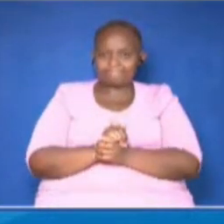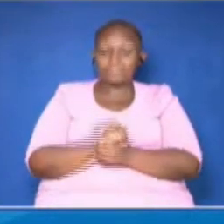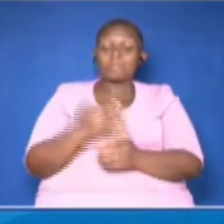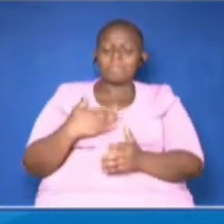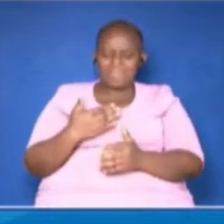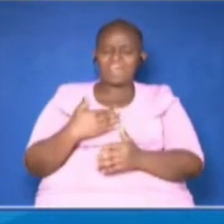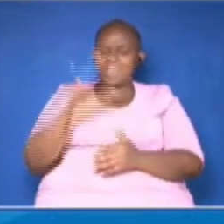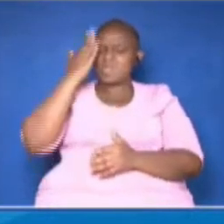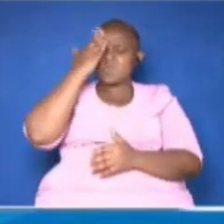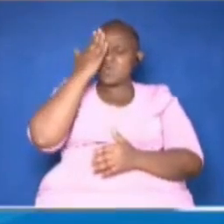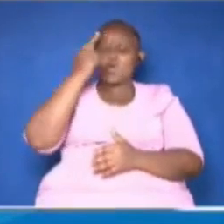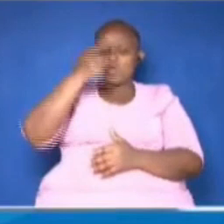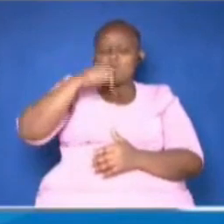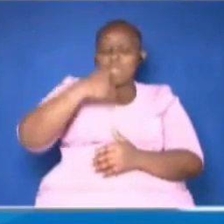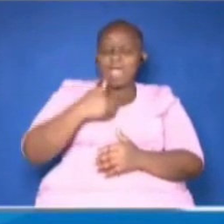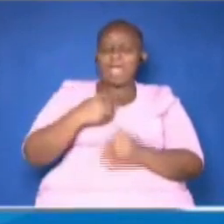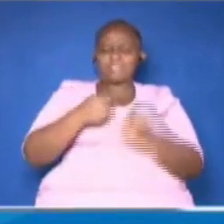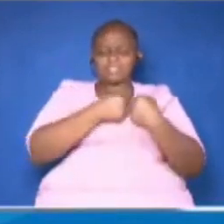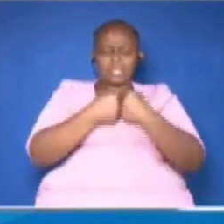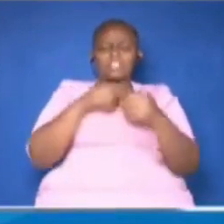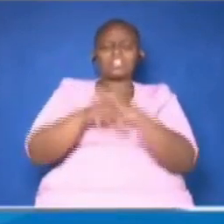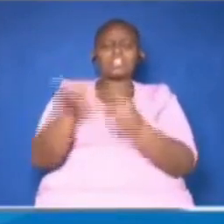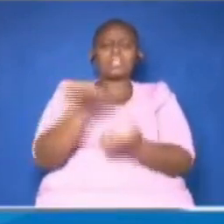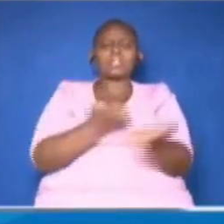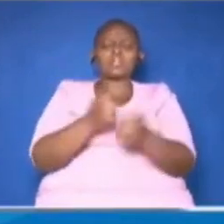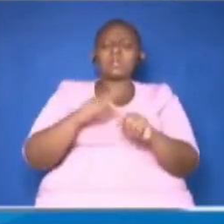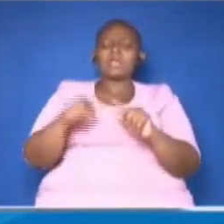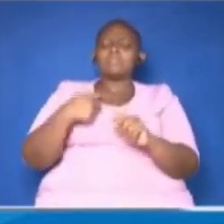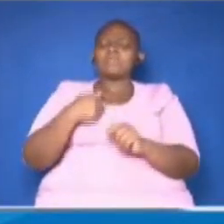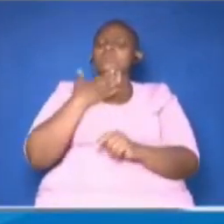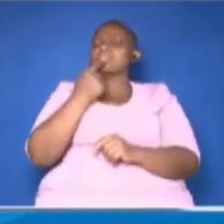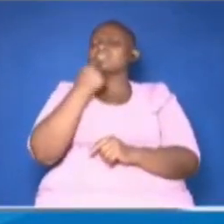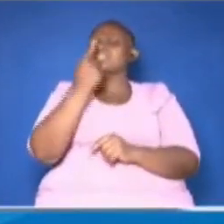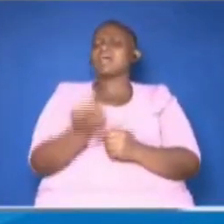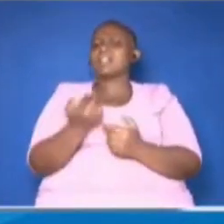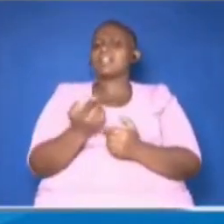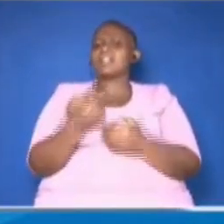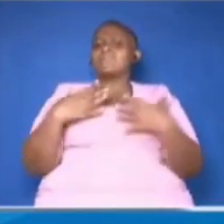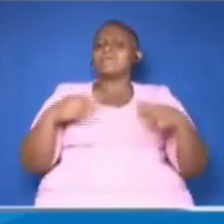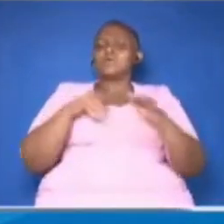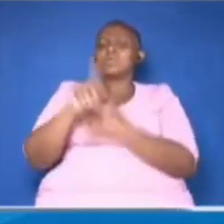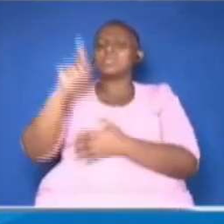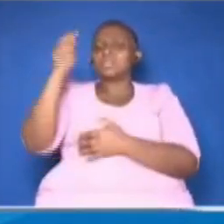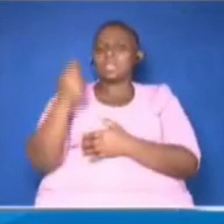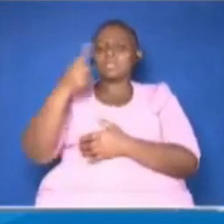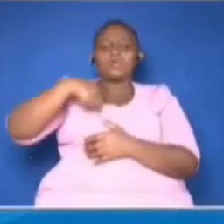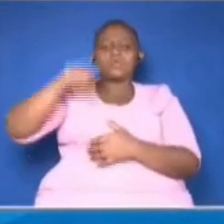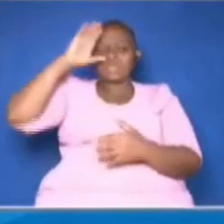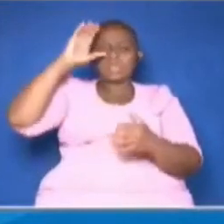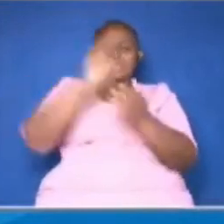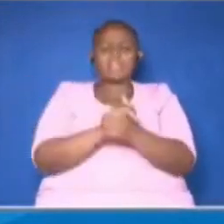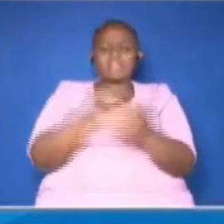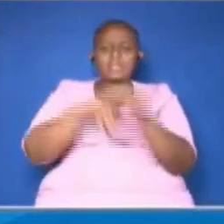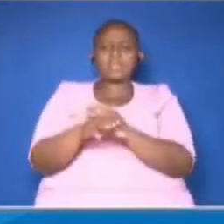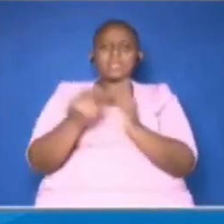I know we have challenges with our economy, but I want to tell the people of Kenya, we believe in the living